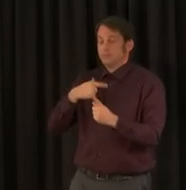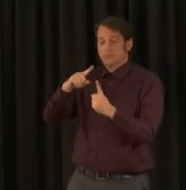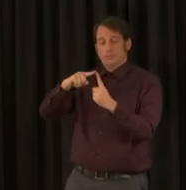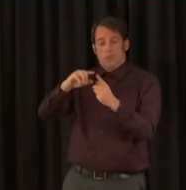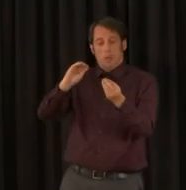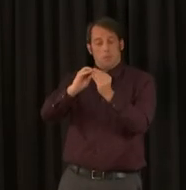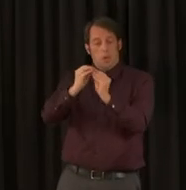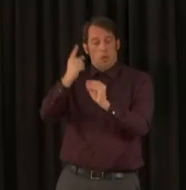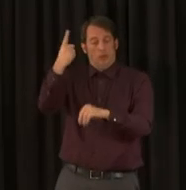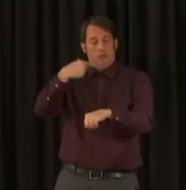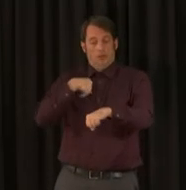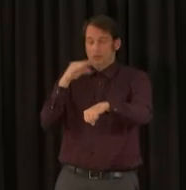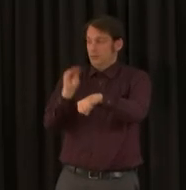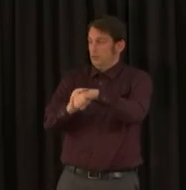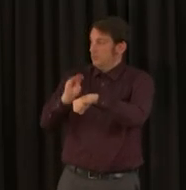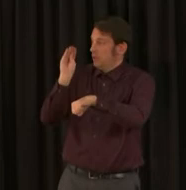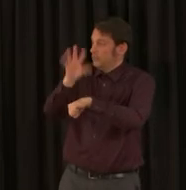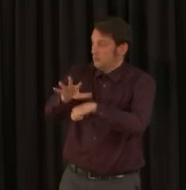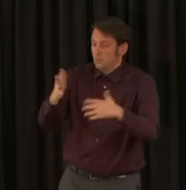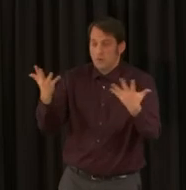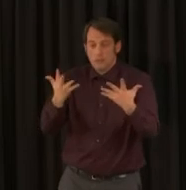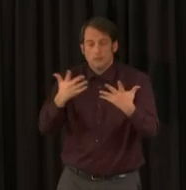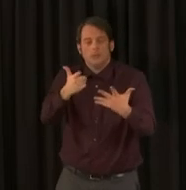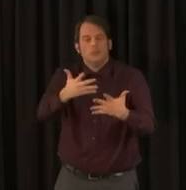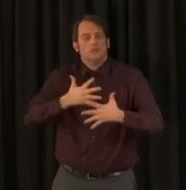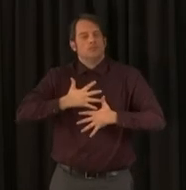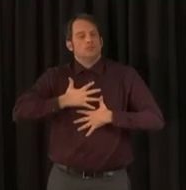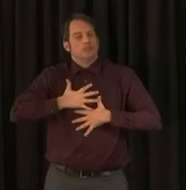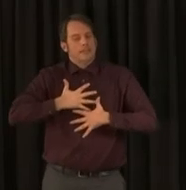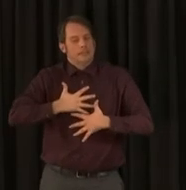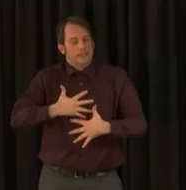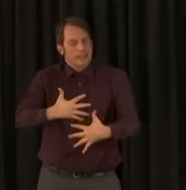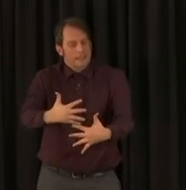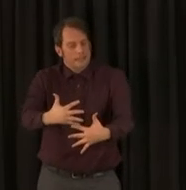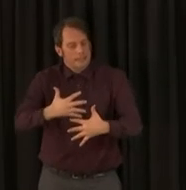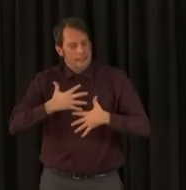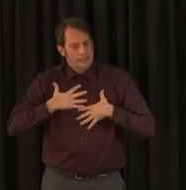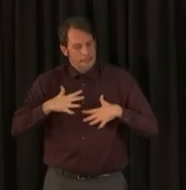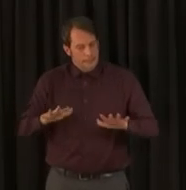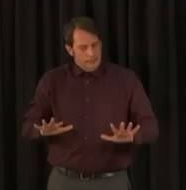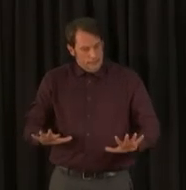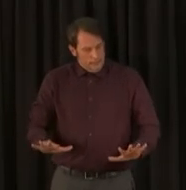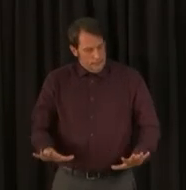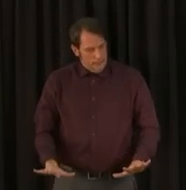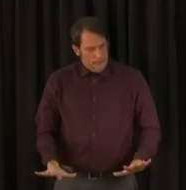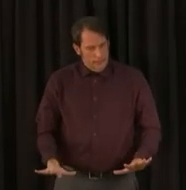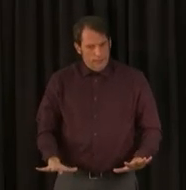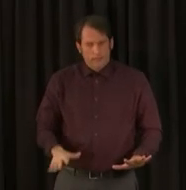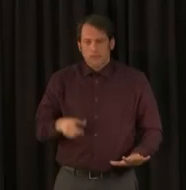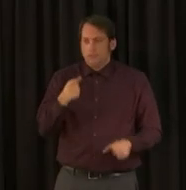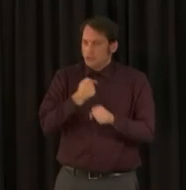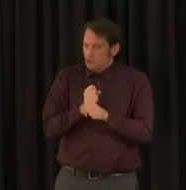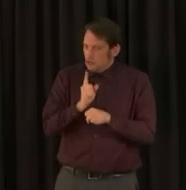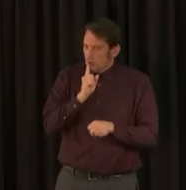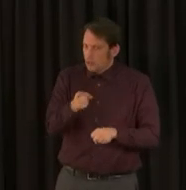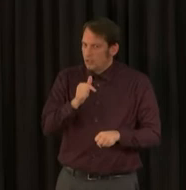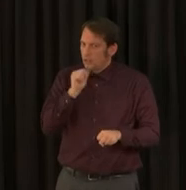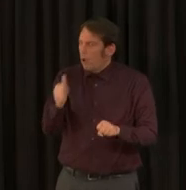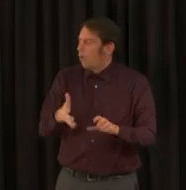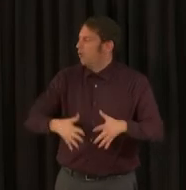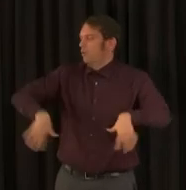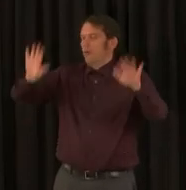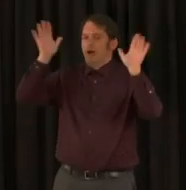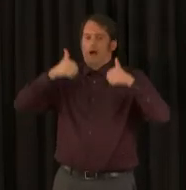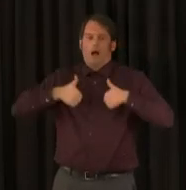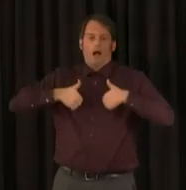is to breathe and then just make sure that you don't quit, right? And now entrepreneurs